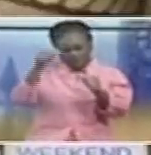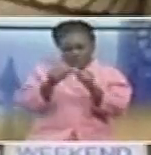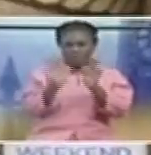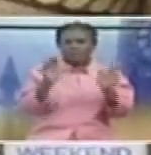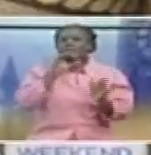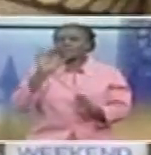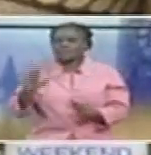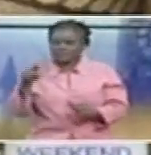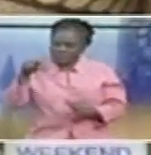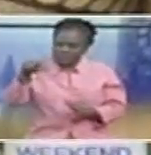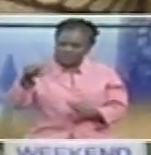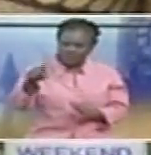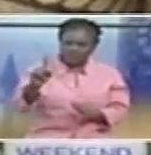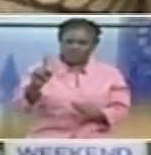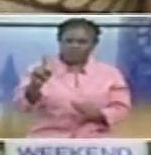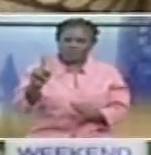son.